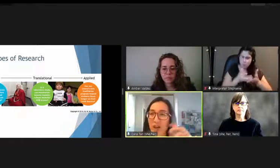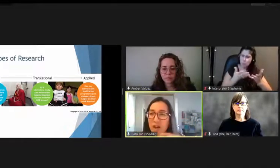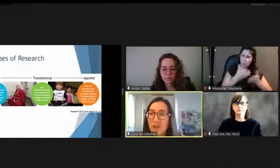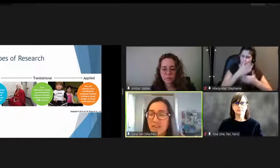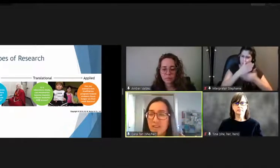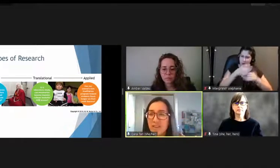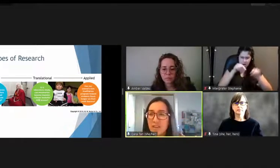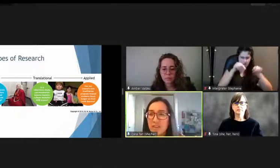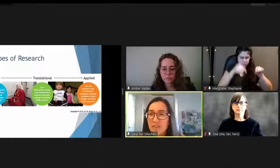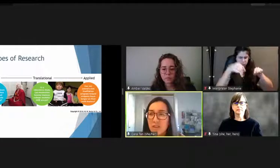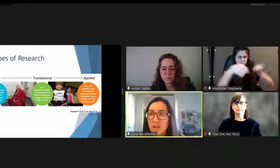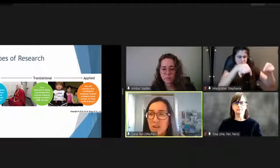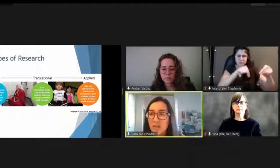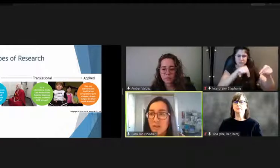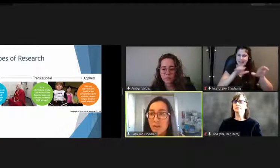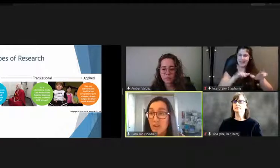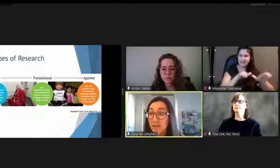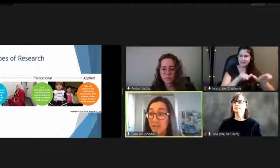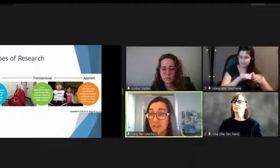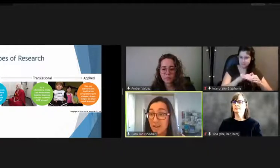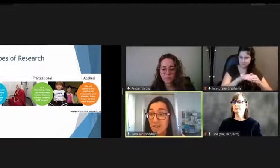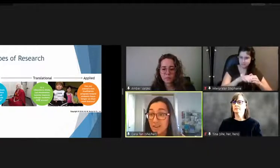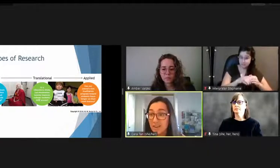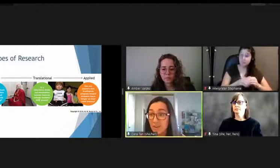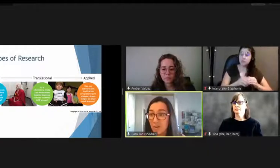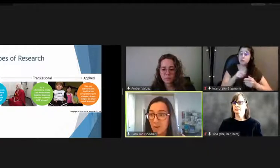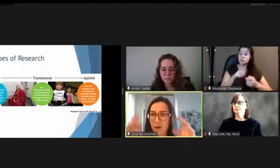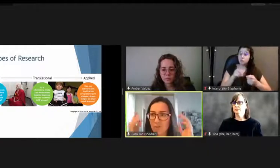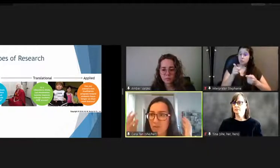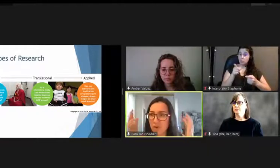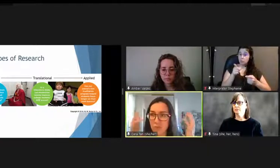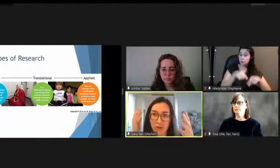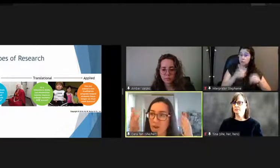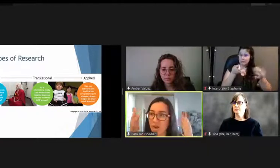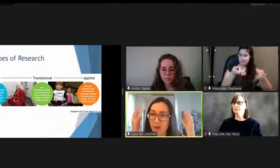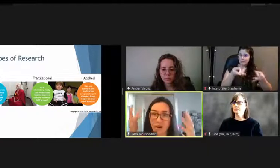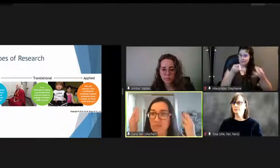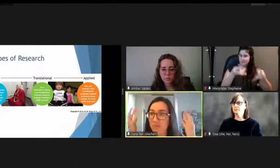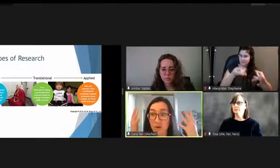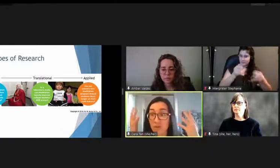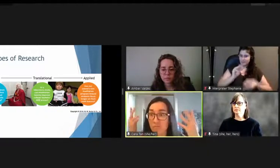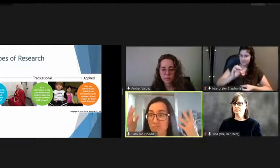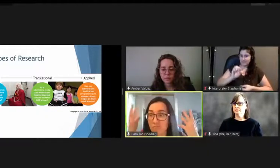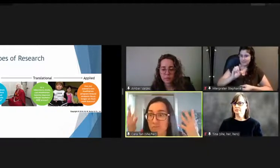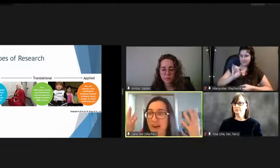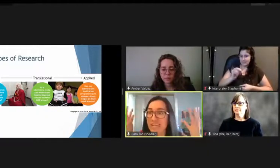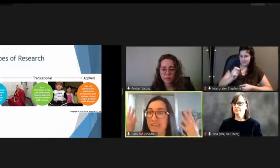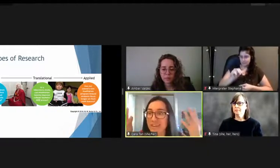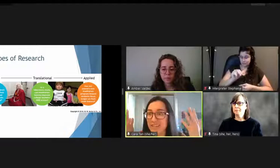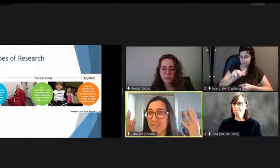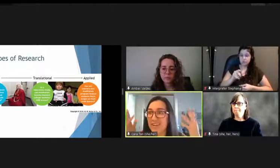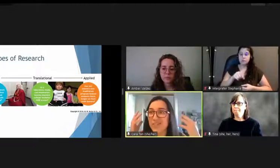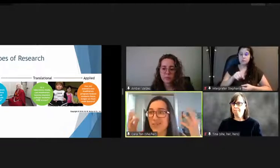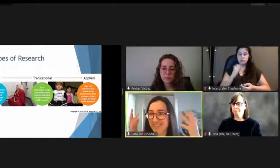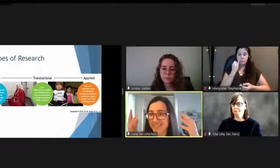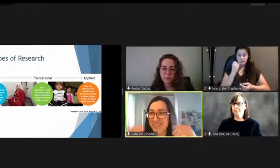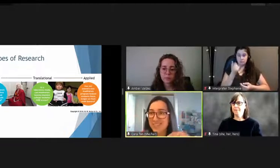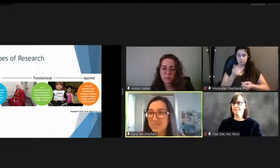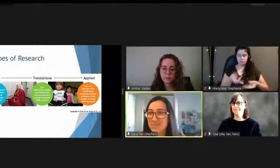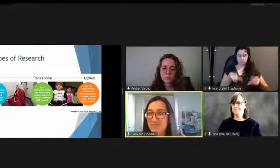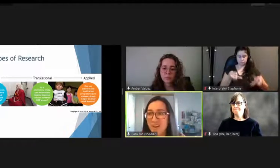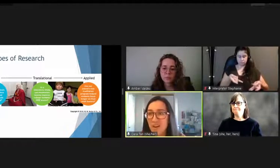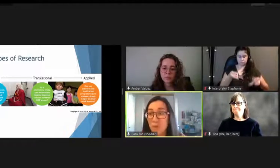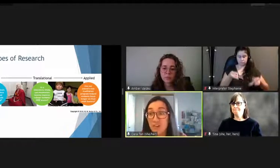question behind this is, when you meditate, what parts of your brain are highlighting, are doing